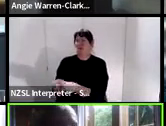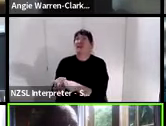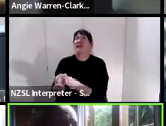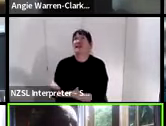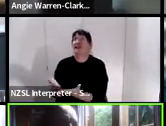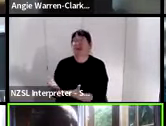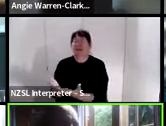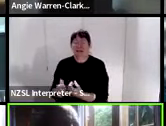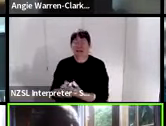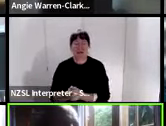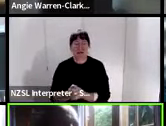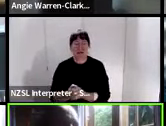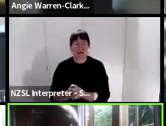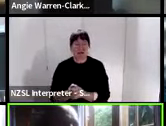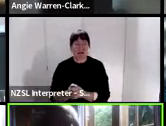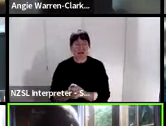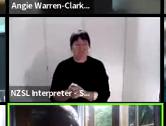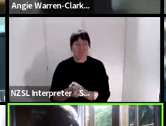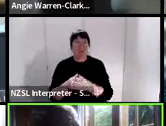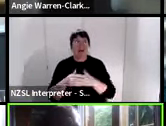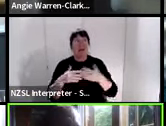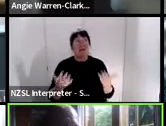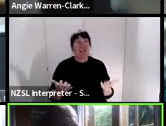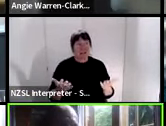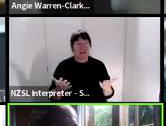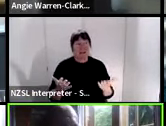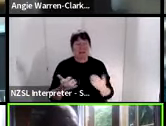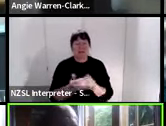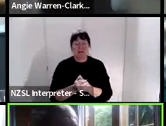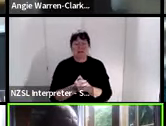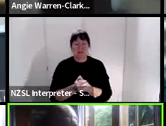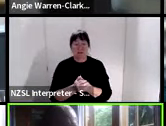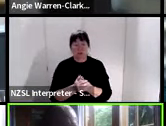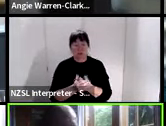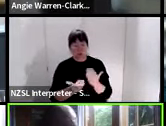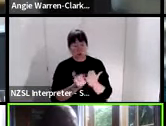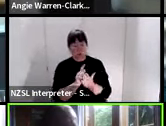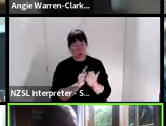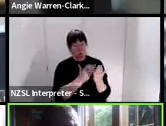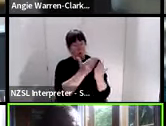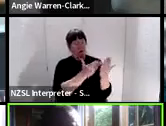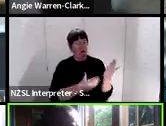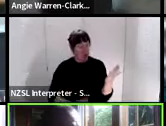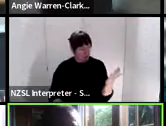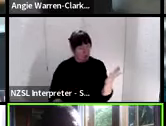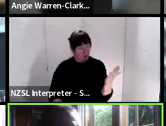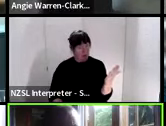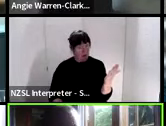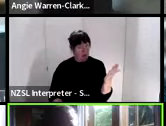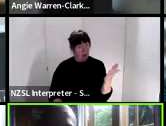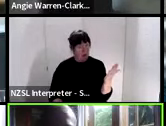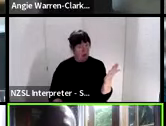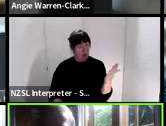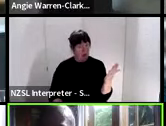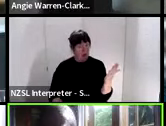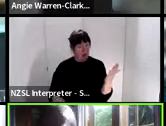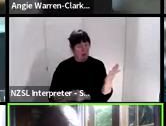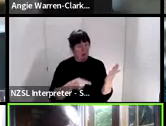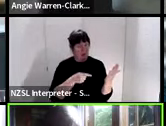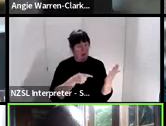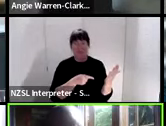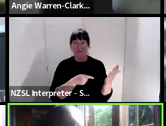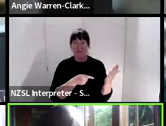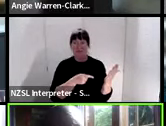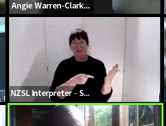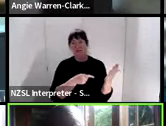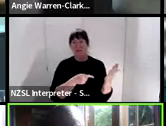useless. And then to be faced with a new piece of legislation that literally